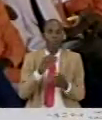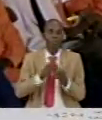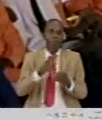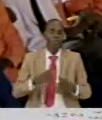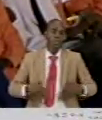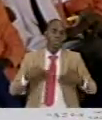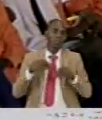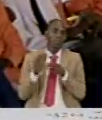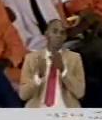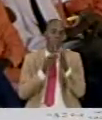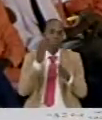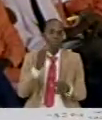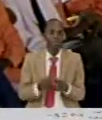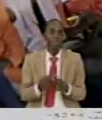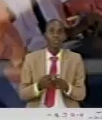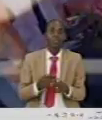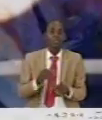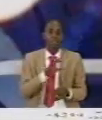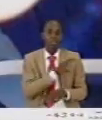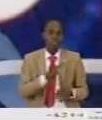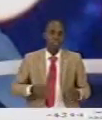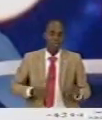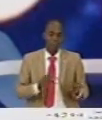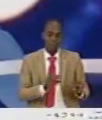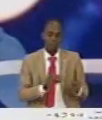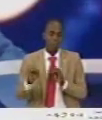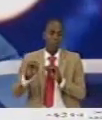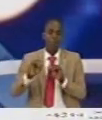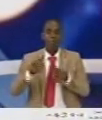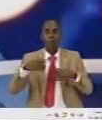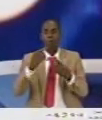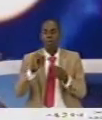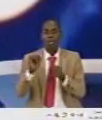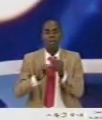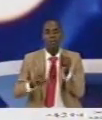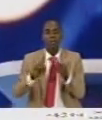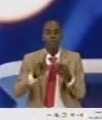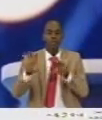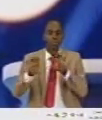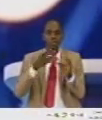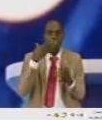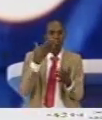He went about doing good,